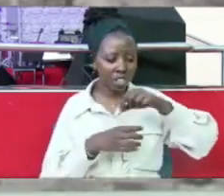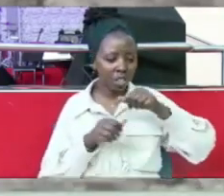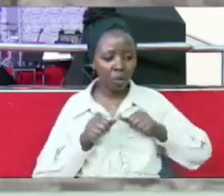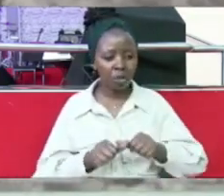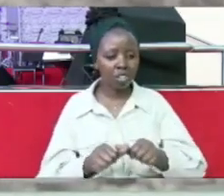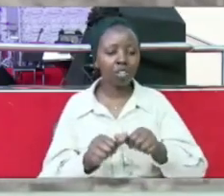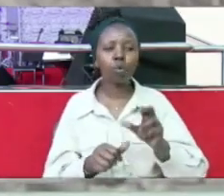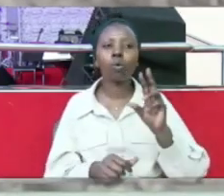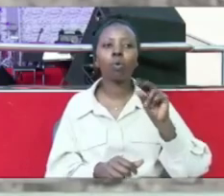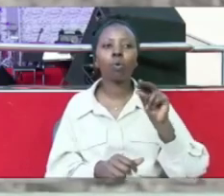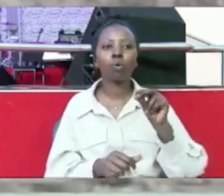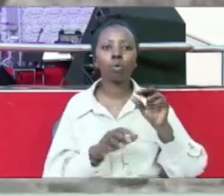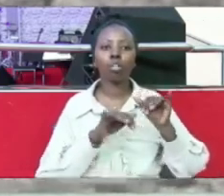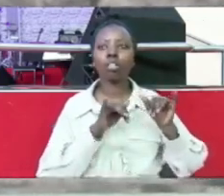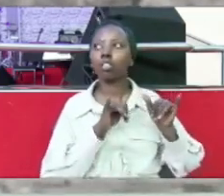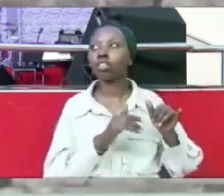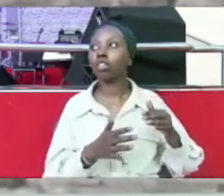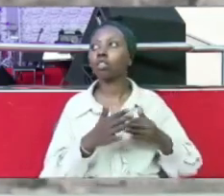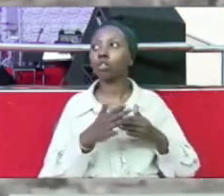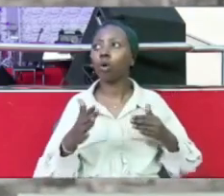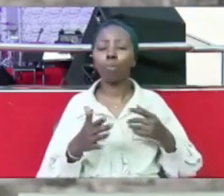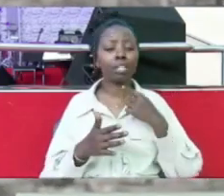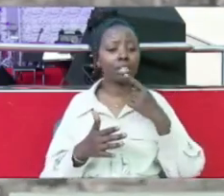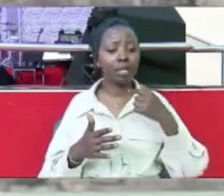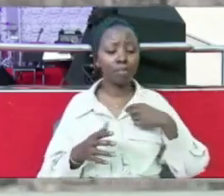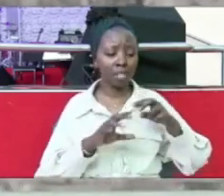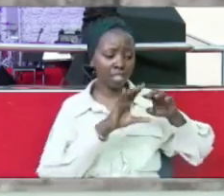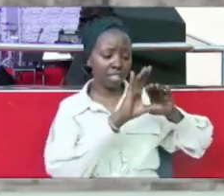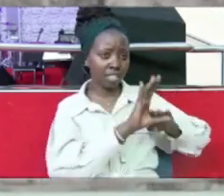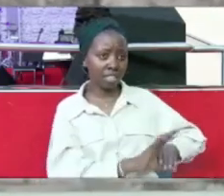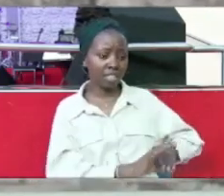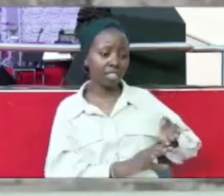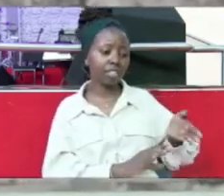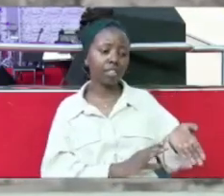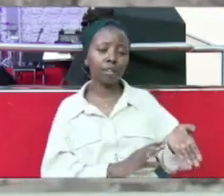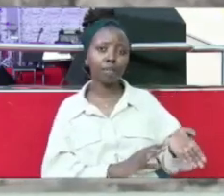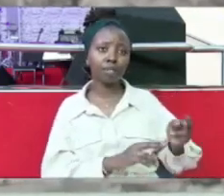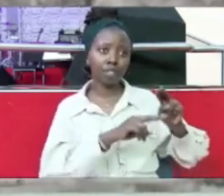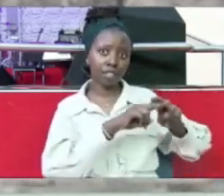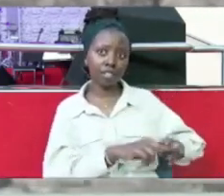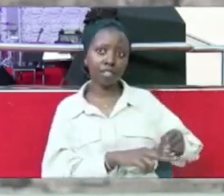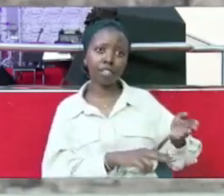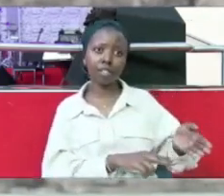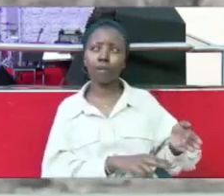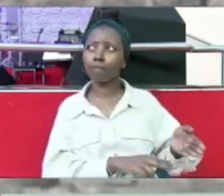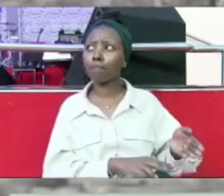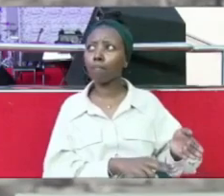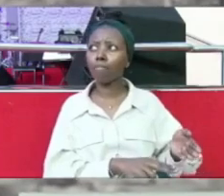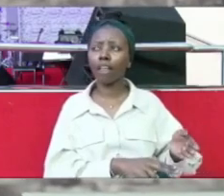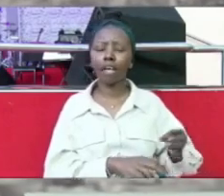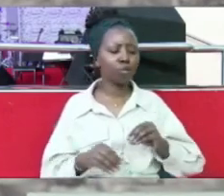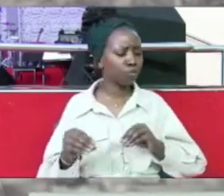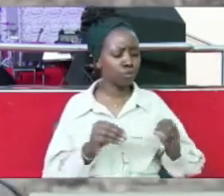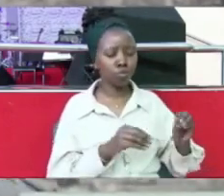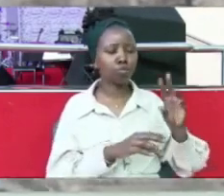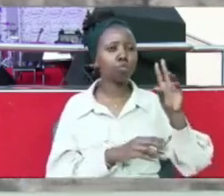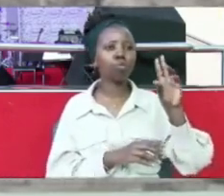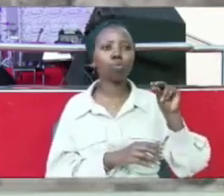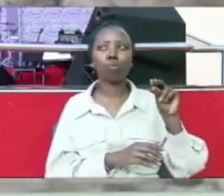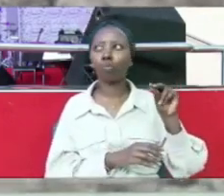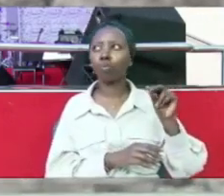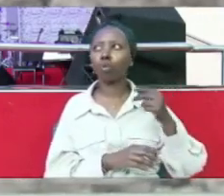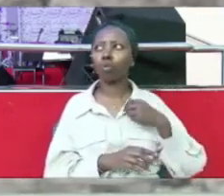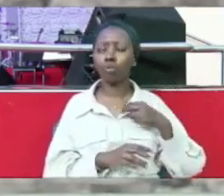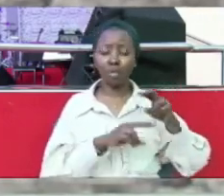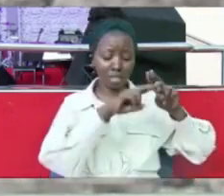And he told me, sit here, that is in the staff room, and don't move there. So me, I